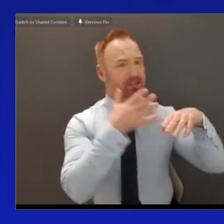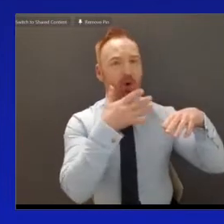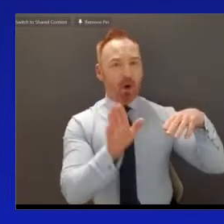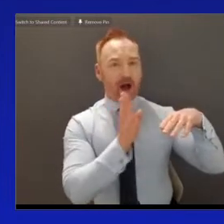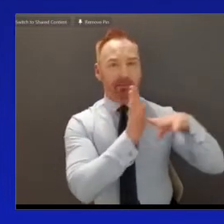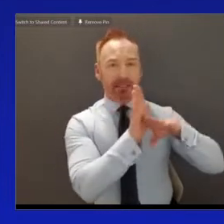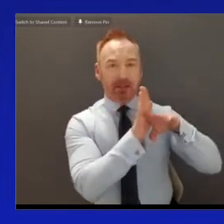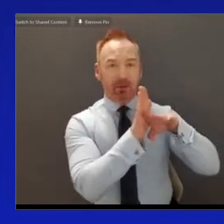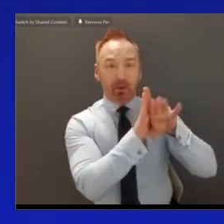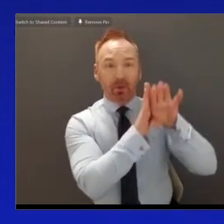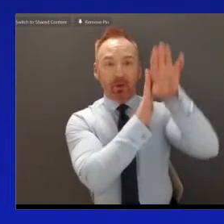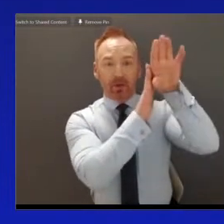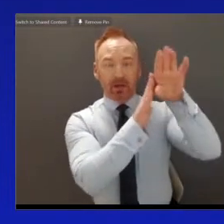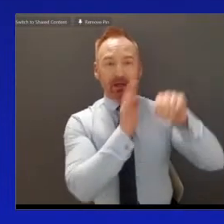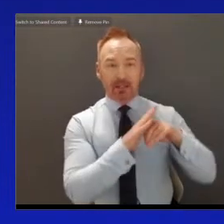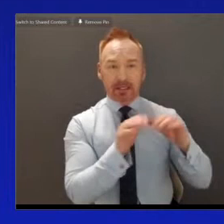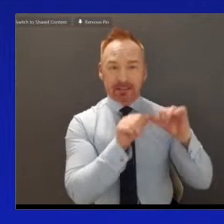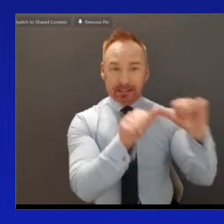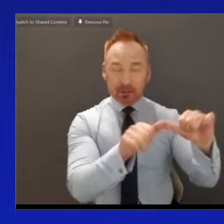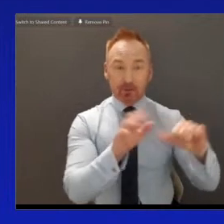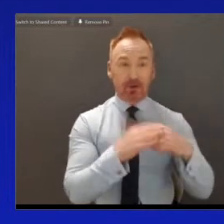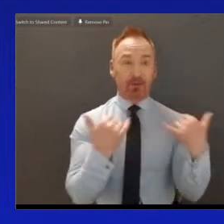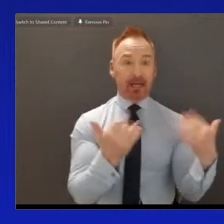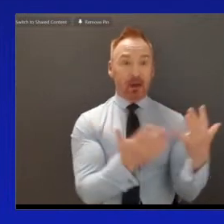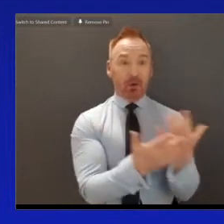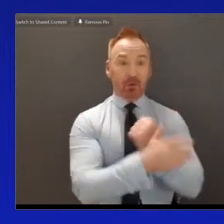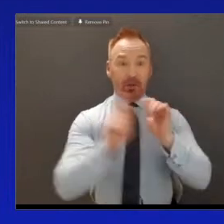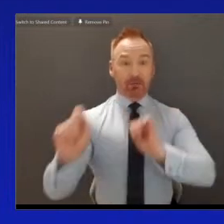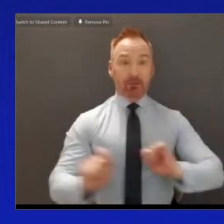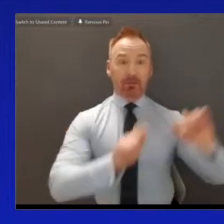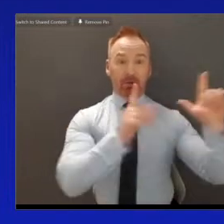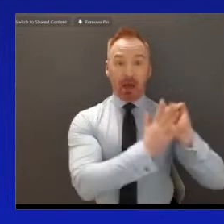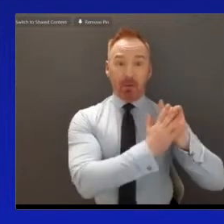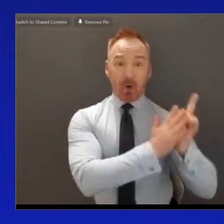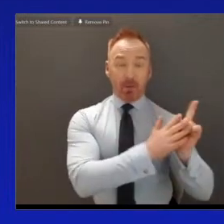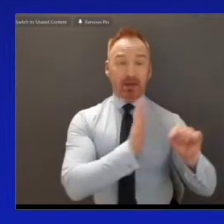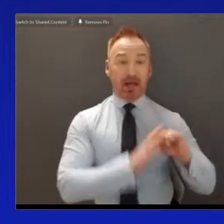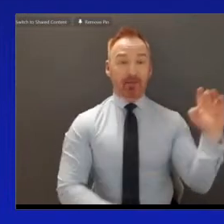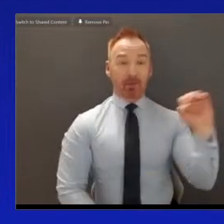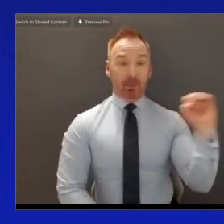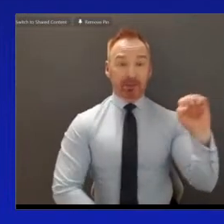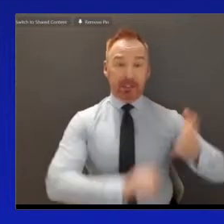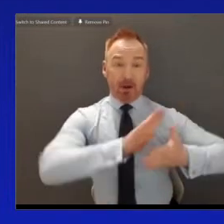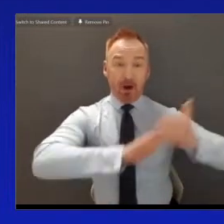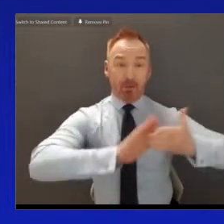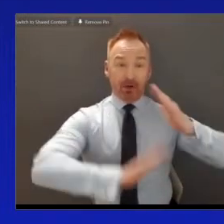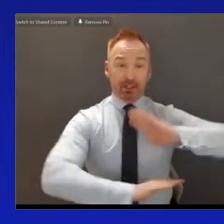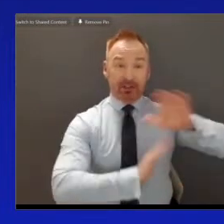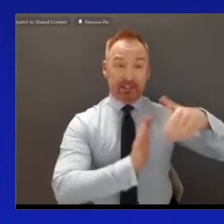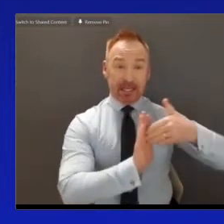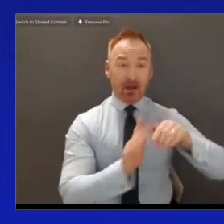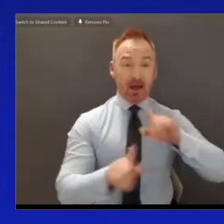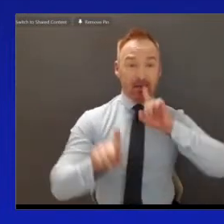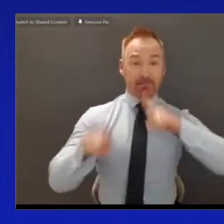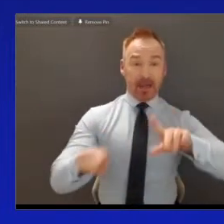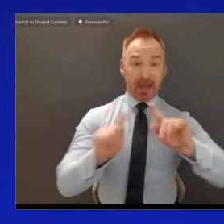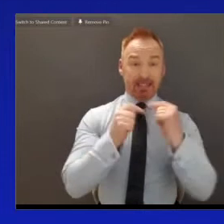I now want to take a moment to go over the structure of the Emergency Operations Center and how the command team and the operation group function.